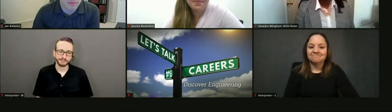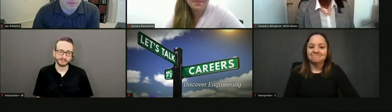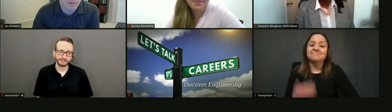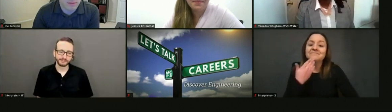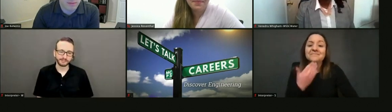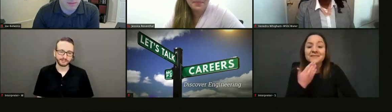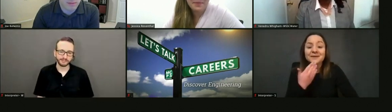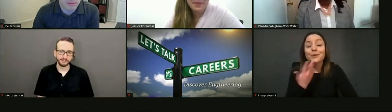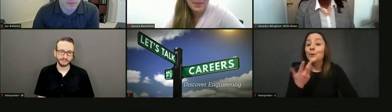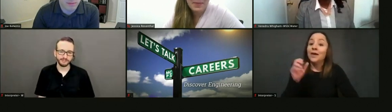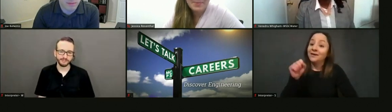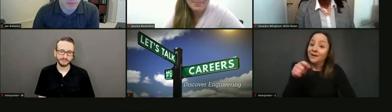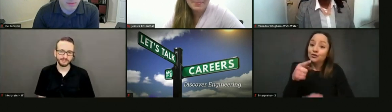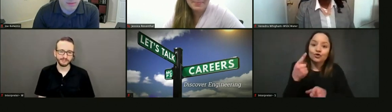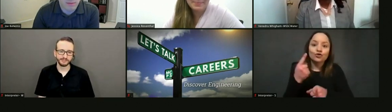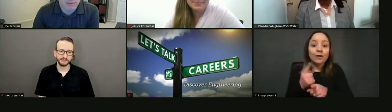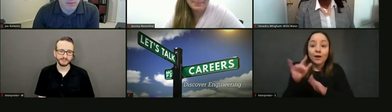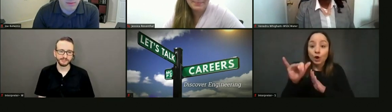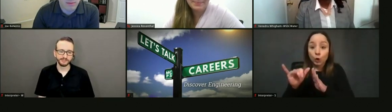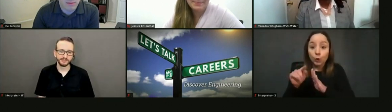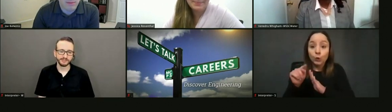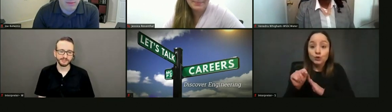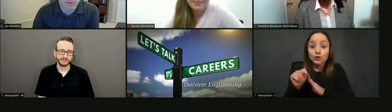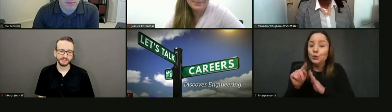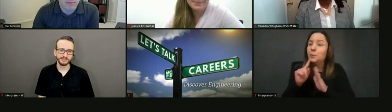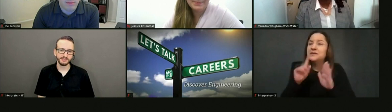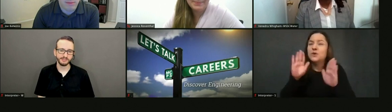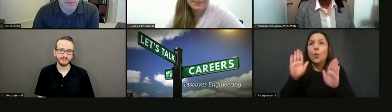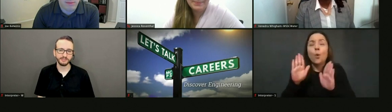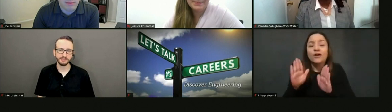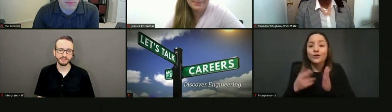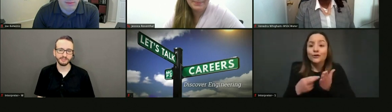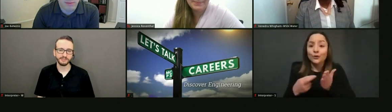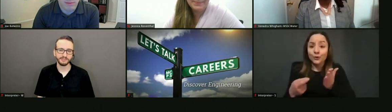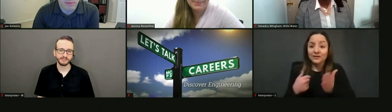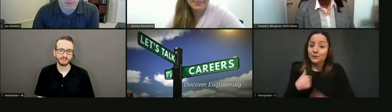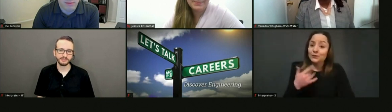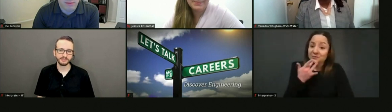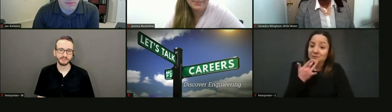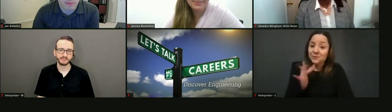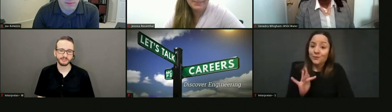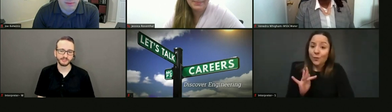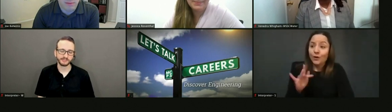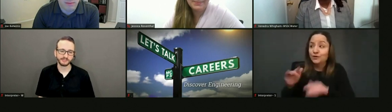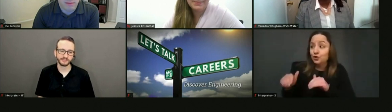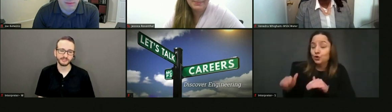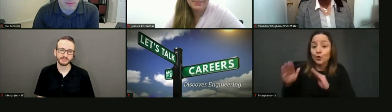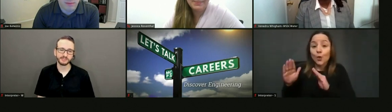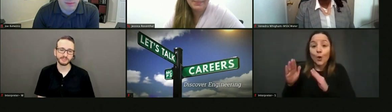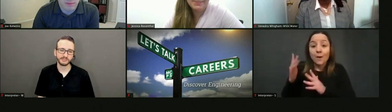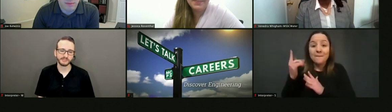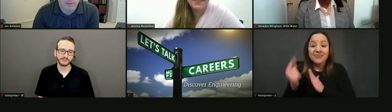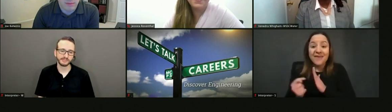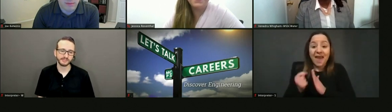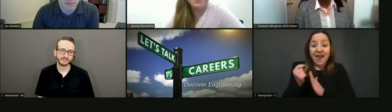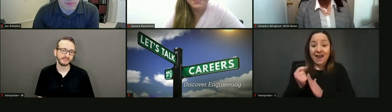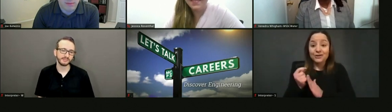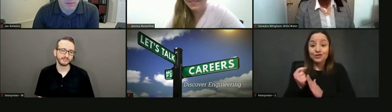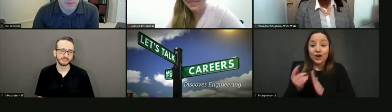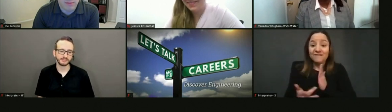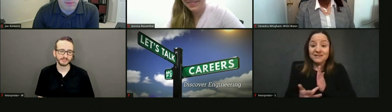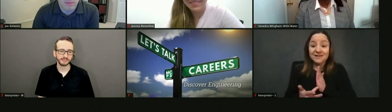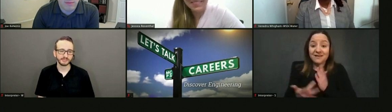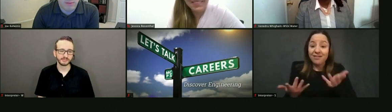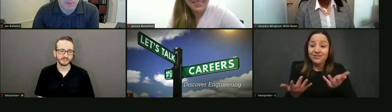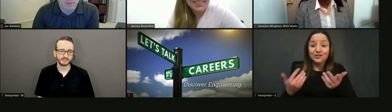Thank you. And yeah, you're right. YouTube is such a wonderful resource. And I feel very fortunate to have grown up in the age of technology and have